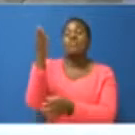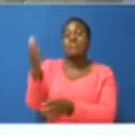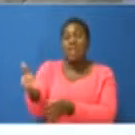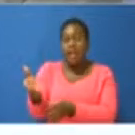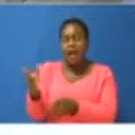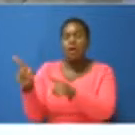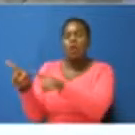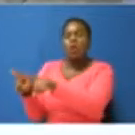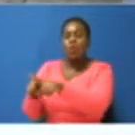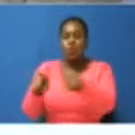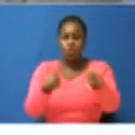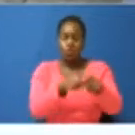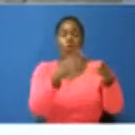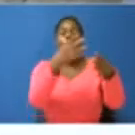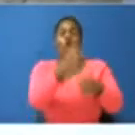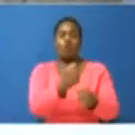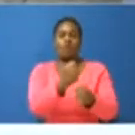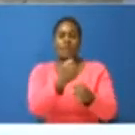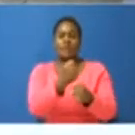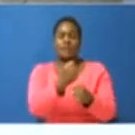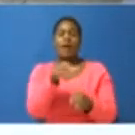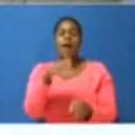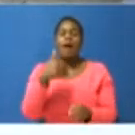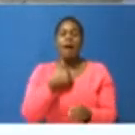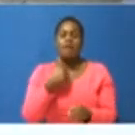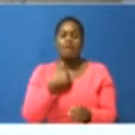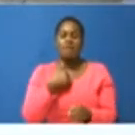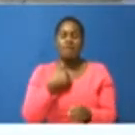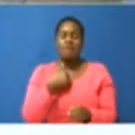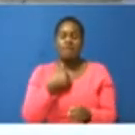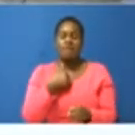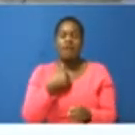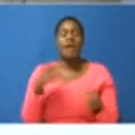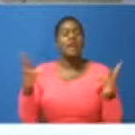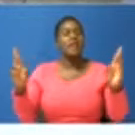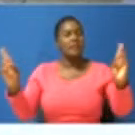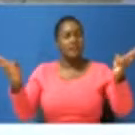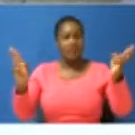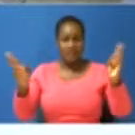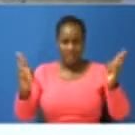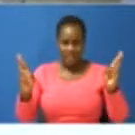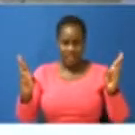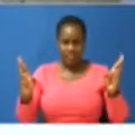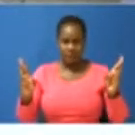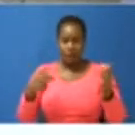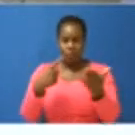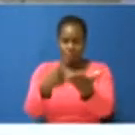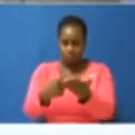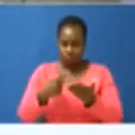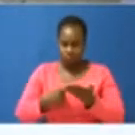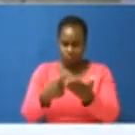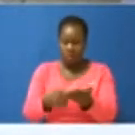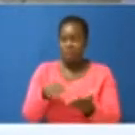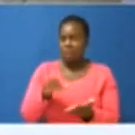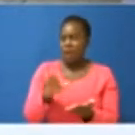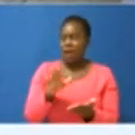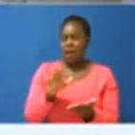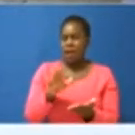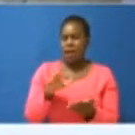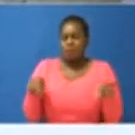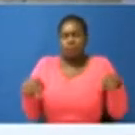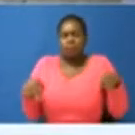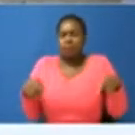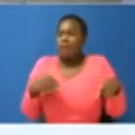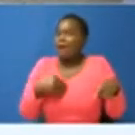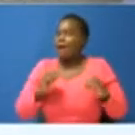uh as well and they are confident they're bullish that they have what it takes to to put a good showing in the debate he says he has no